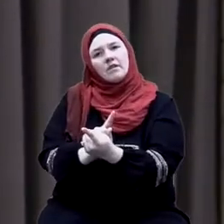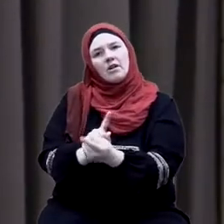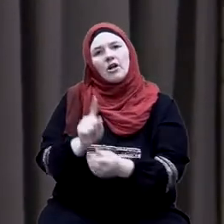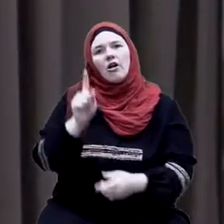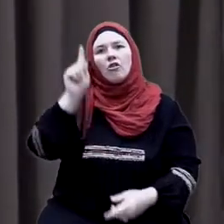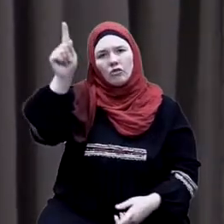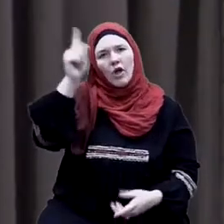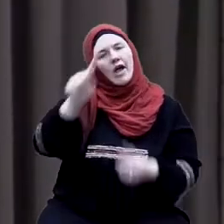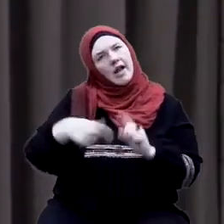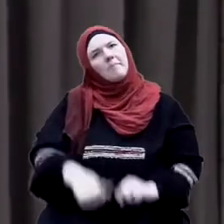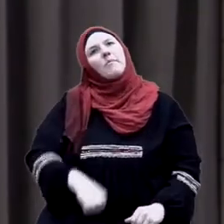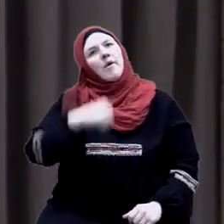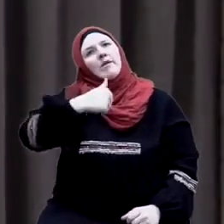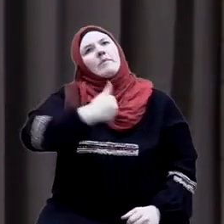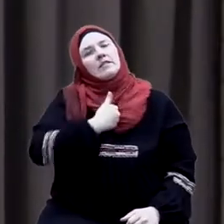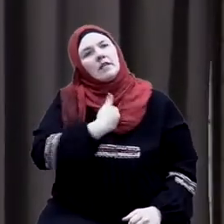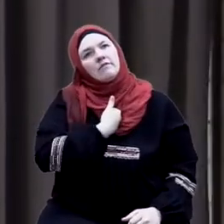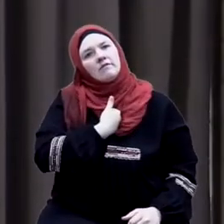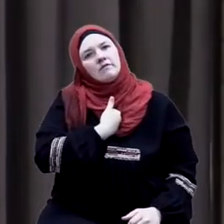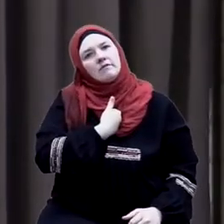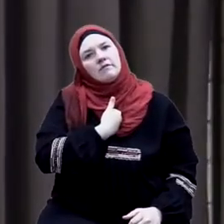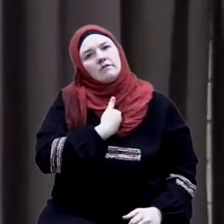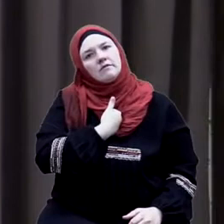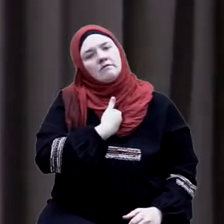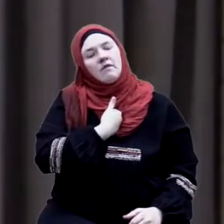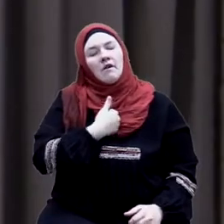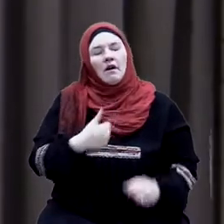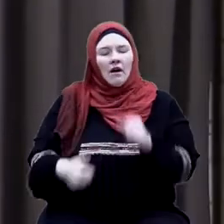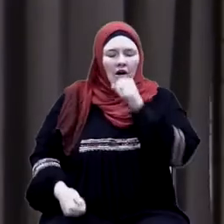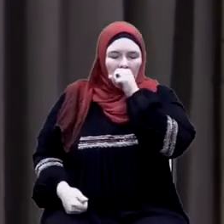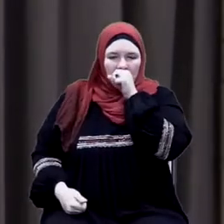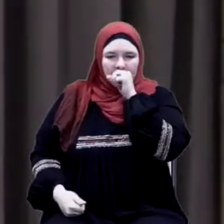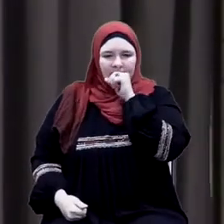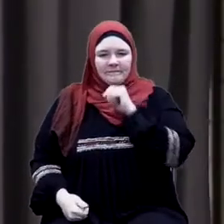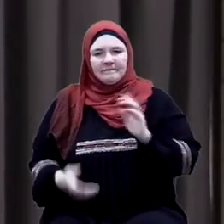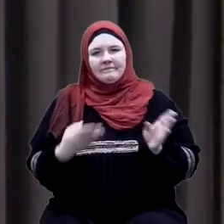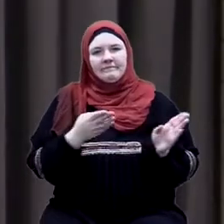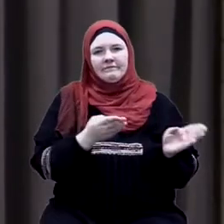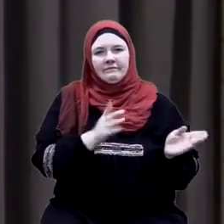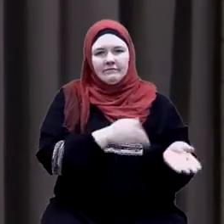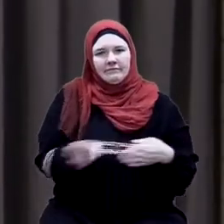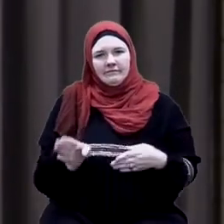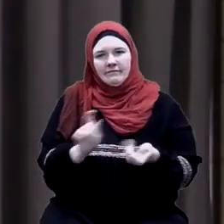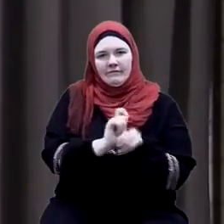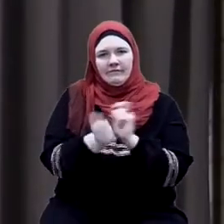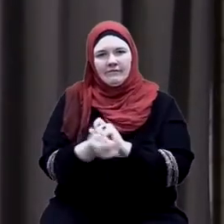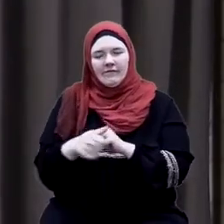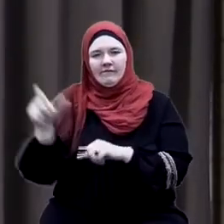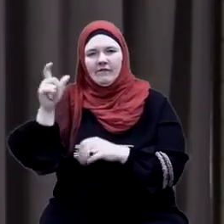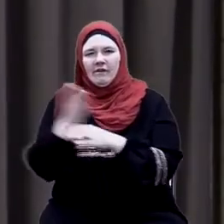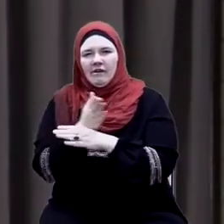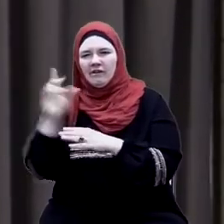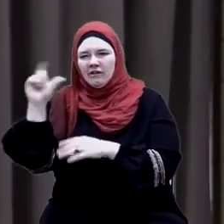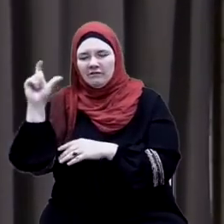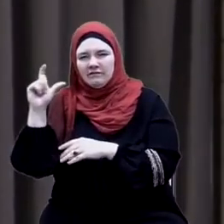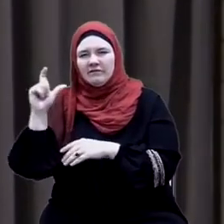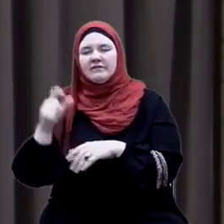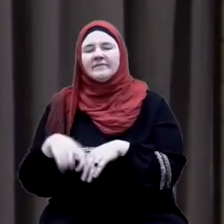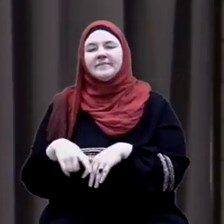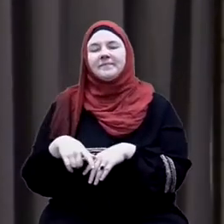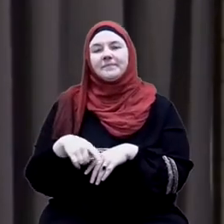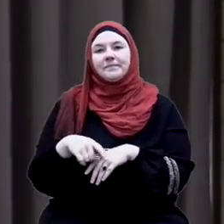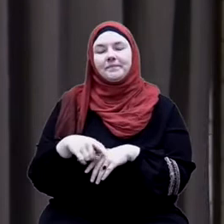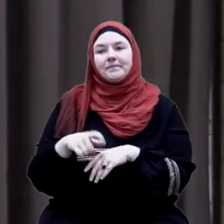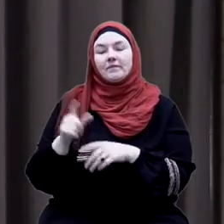done? We want a shift in the Muslim Ummah, and the shift between generation is where